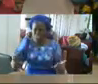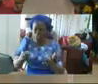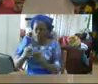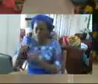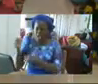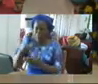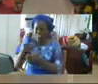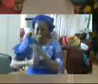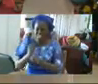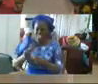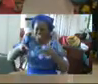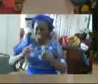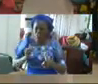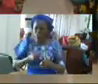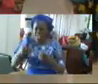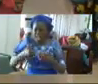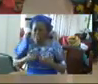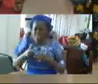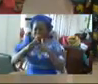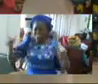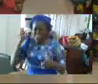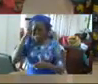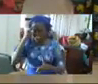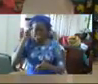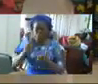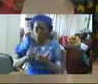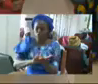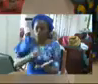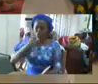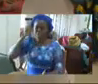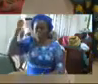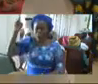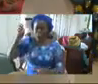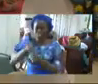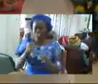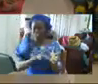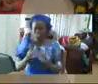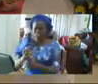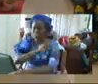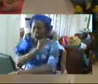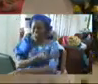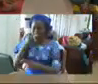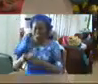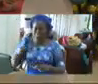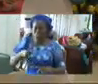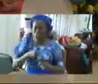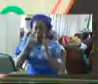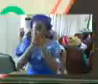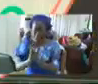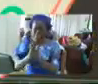have great cause to glorify your name. In Jesus' mighty name, we have prayed.